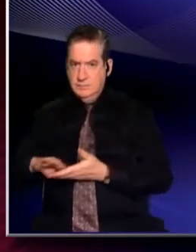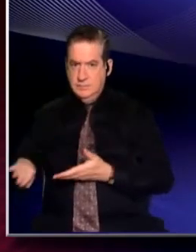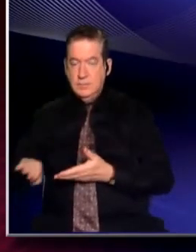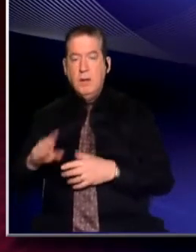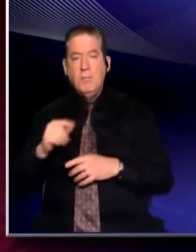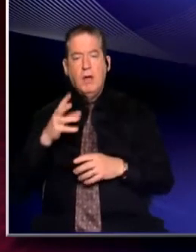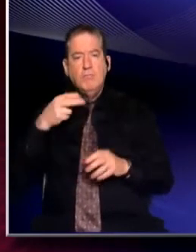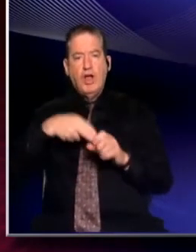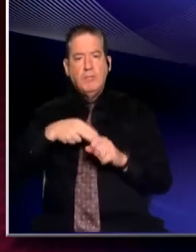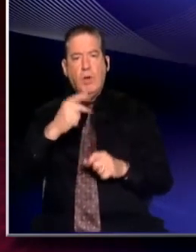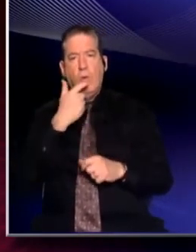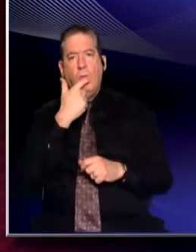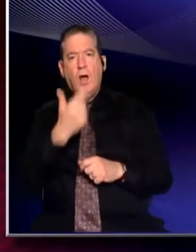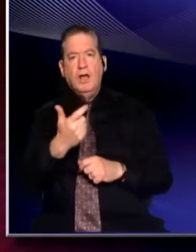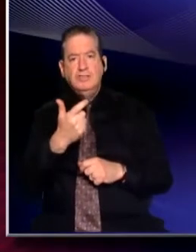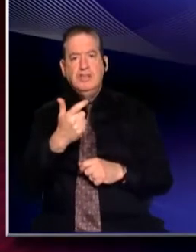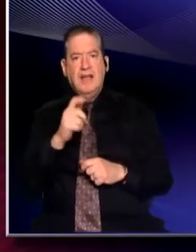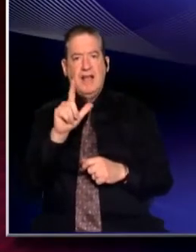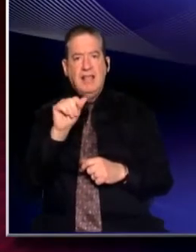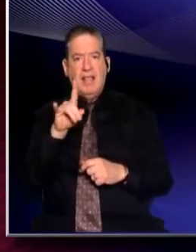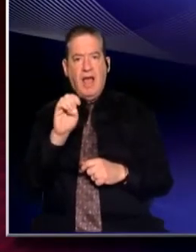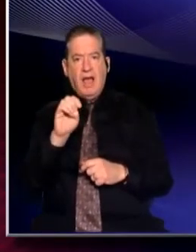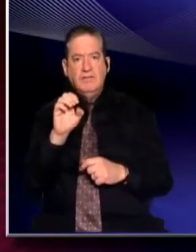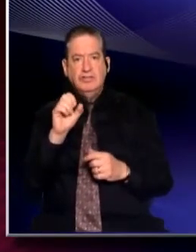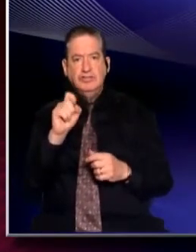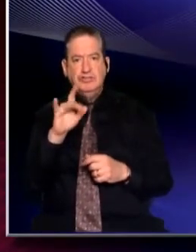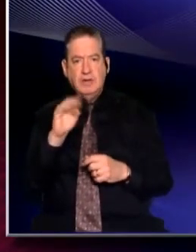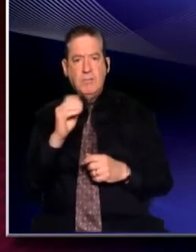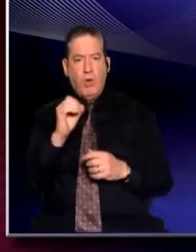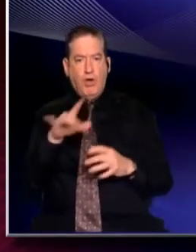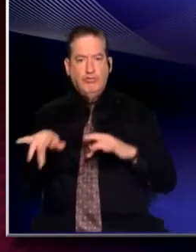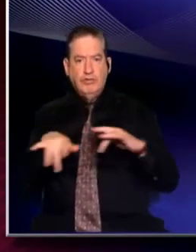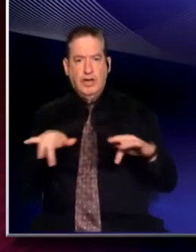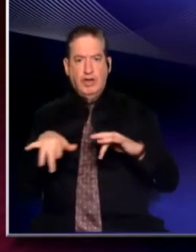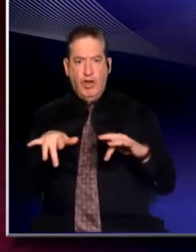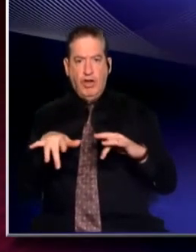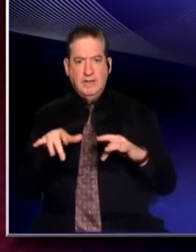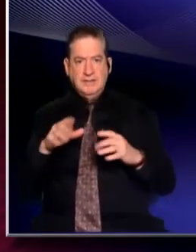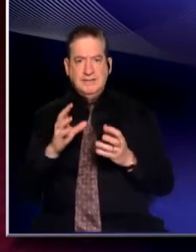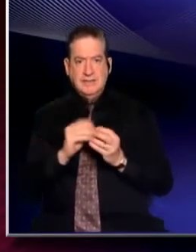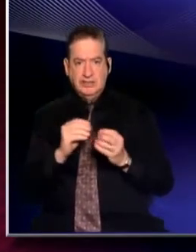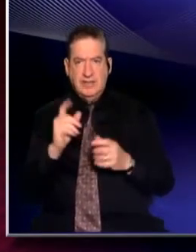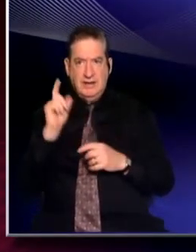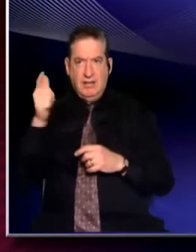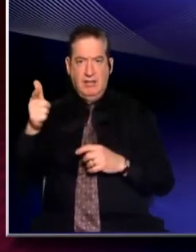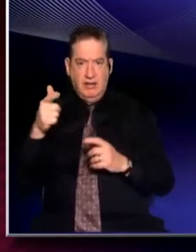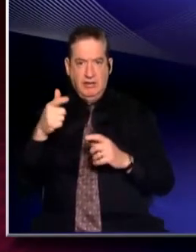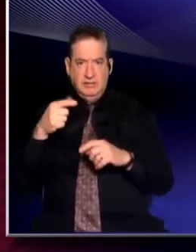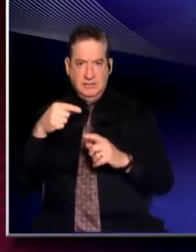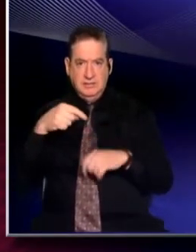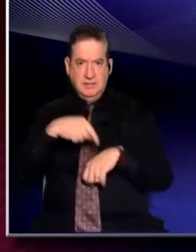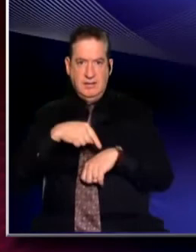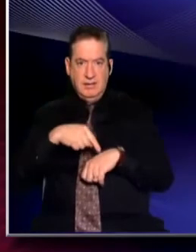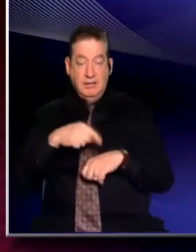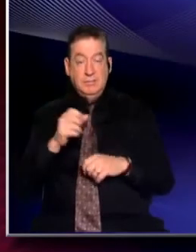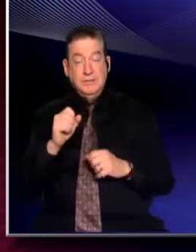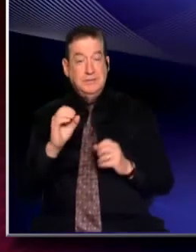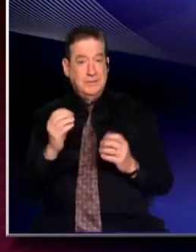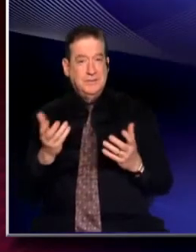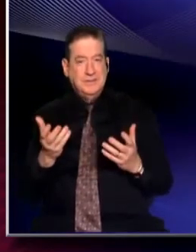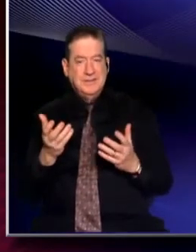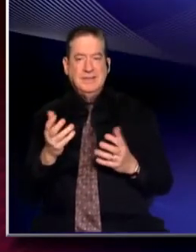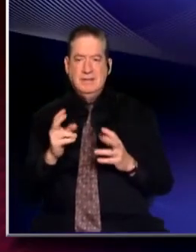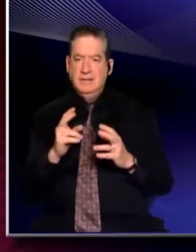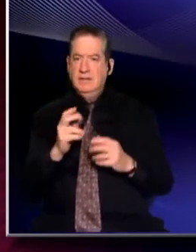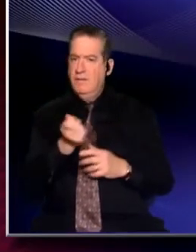by watching the live stream or a recorded session at a later point in time. And so there's